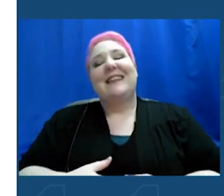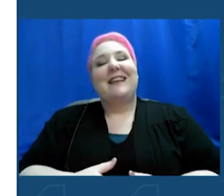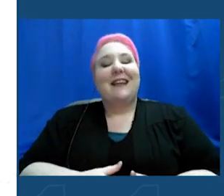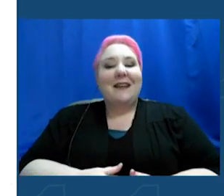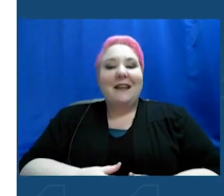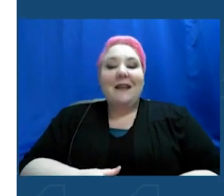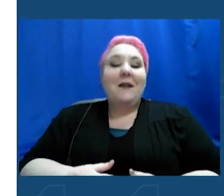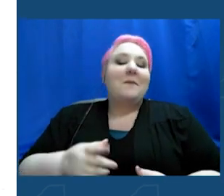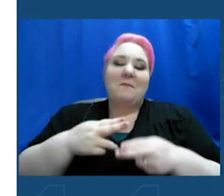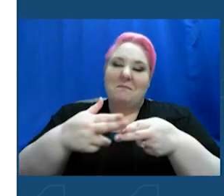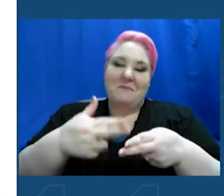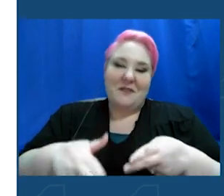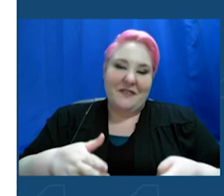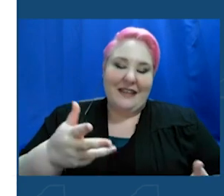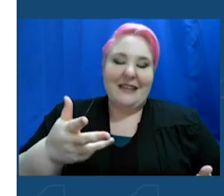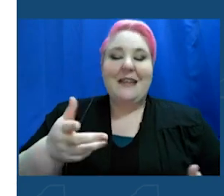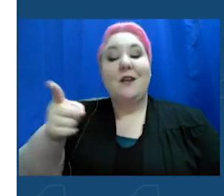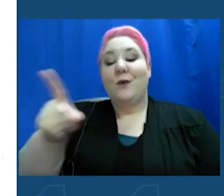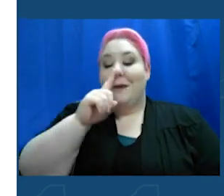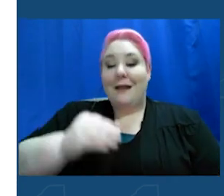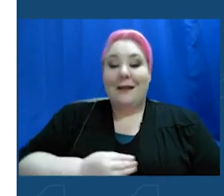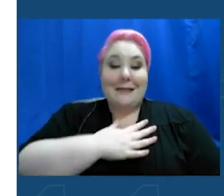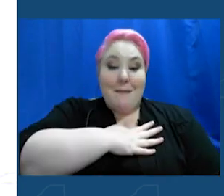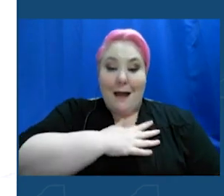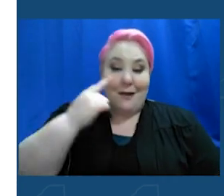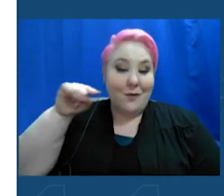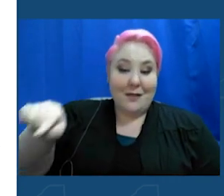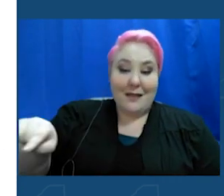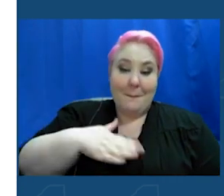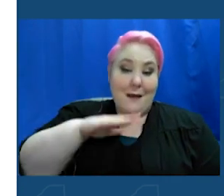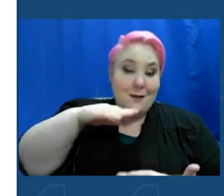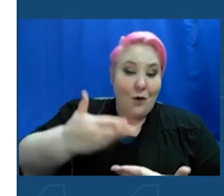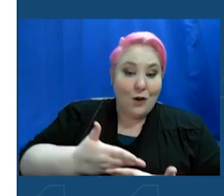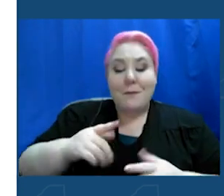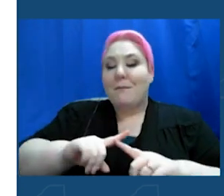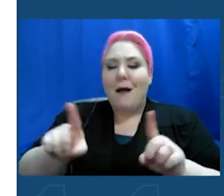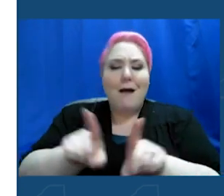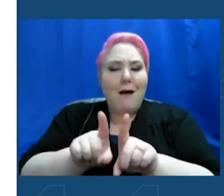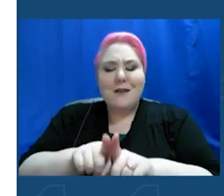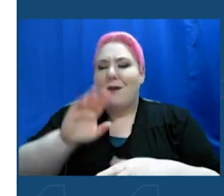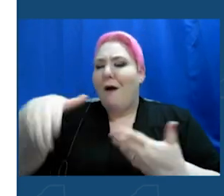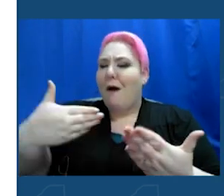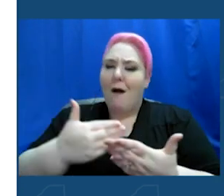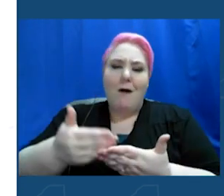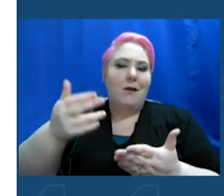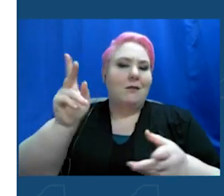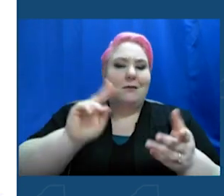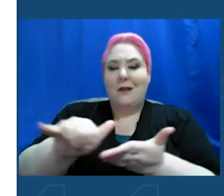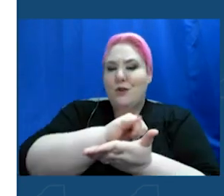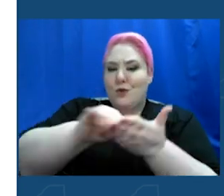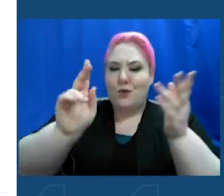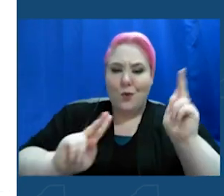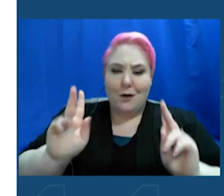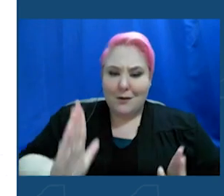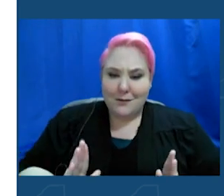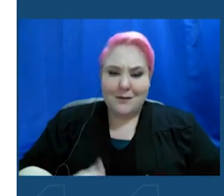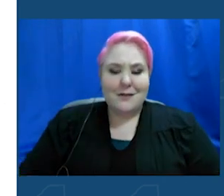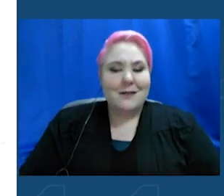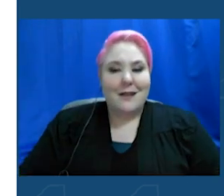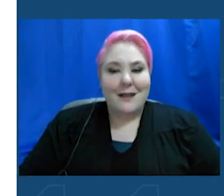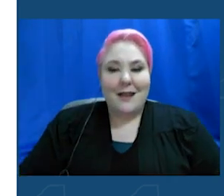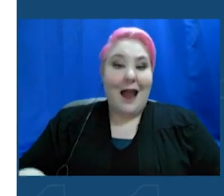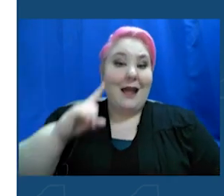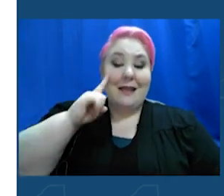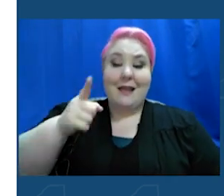Just briefly, you're an inspiration to them, but you're really an inspiration to all New Yorkers. I think you've risen